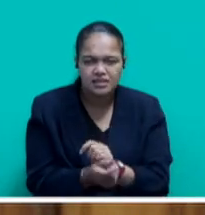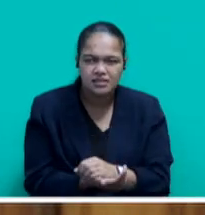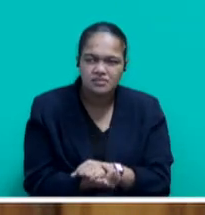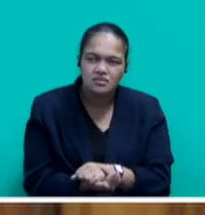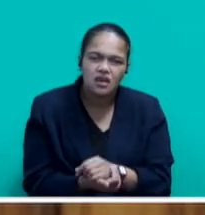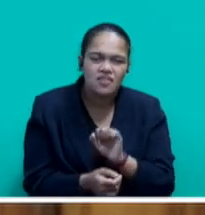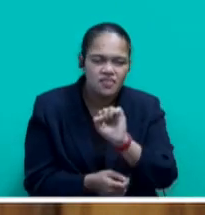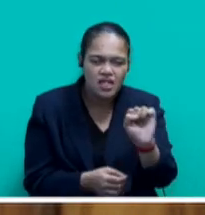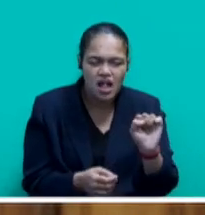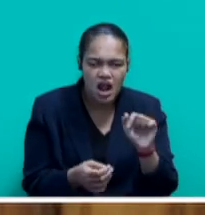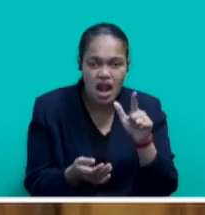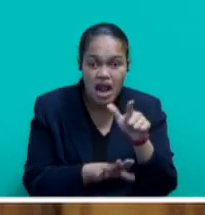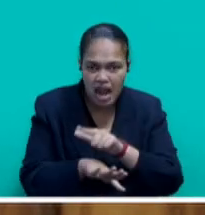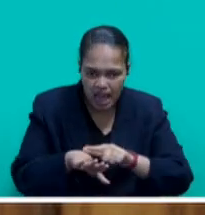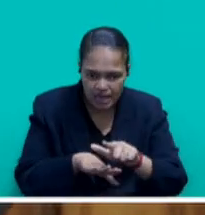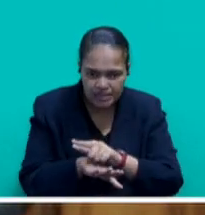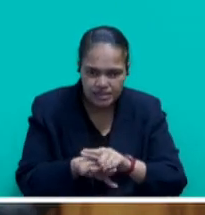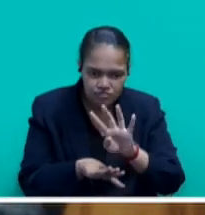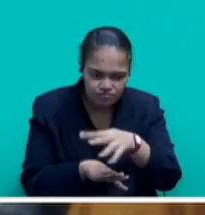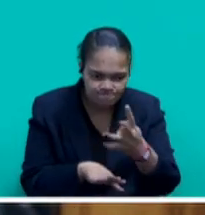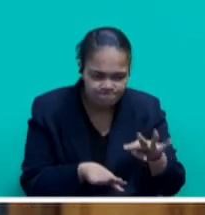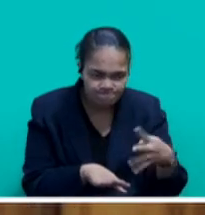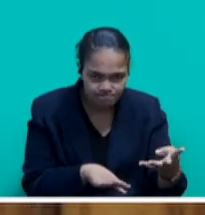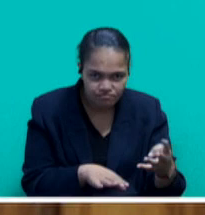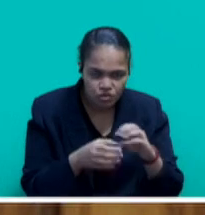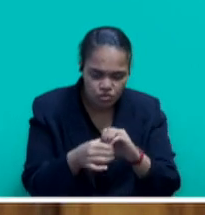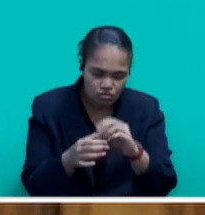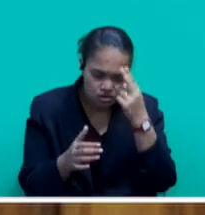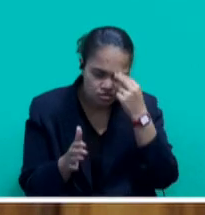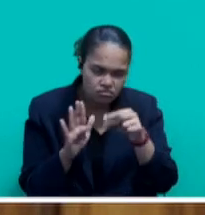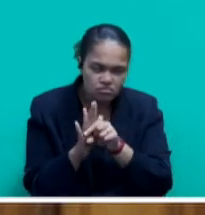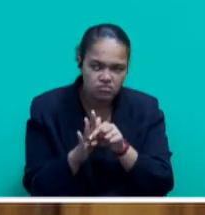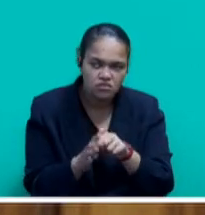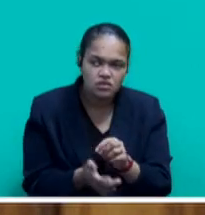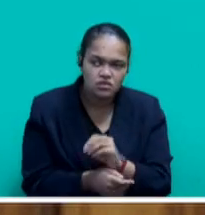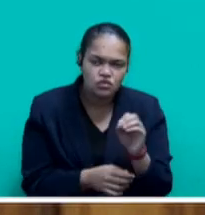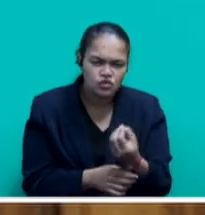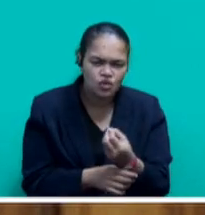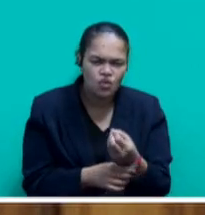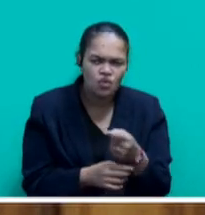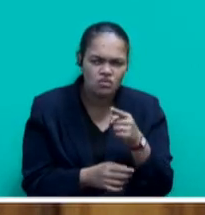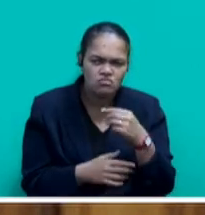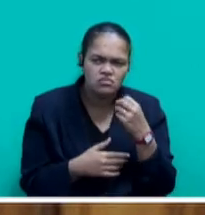their land. Mr. Speaker, the People's Coalition government has presented a future-focused and